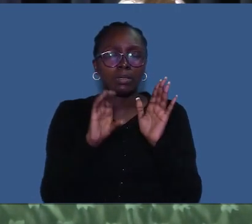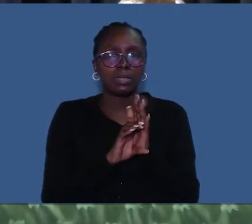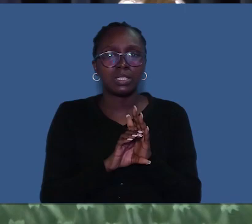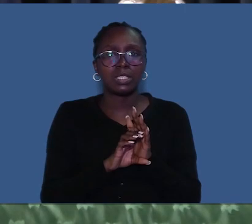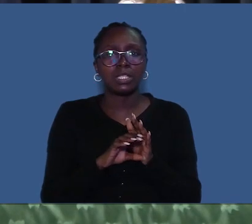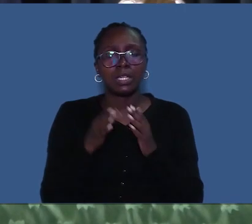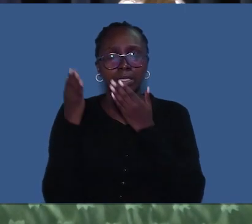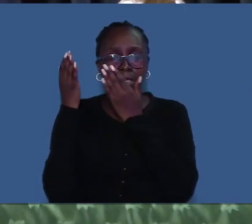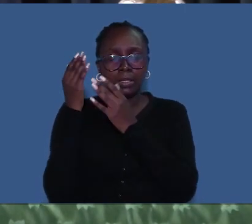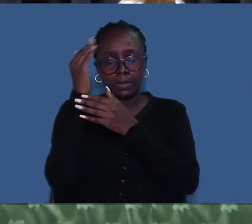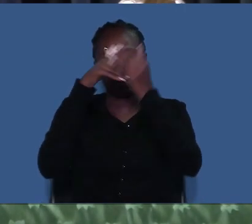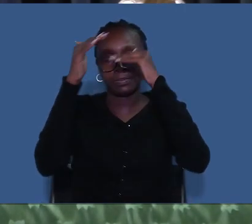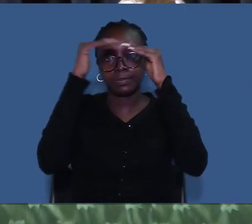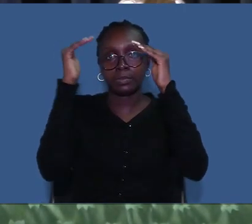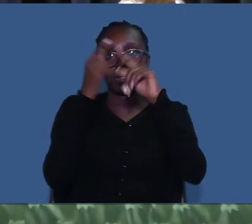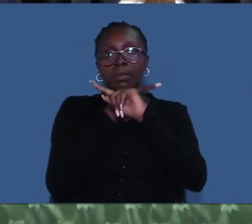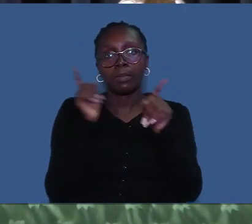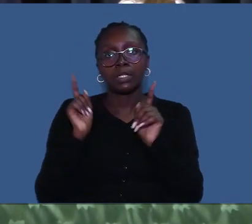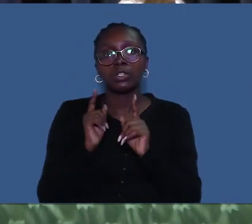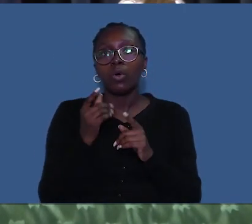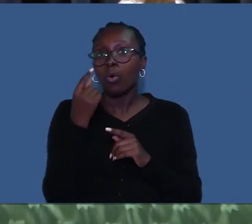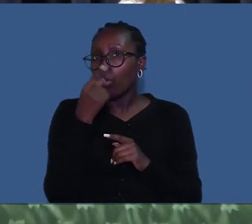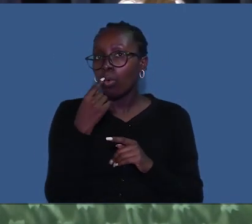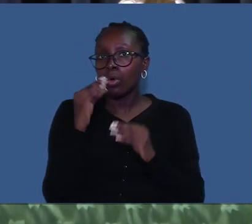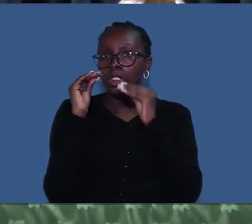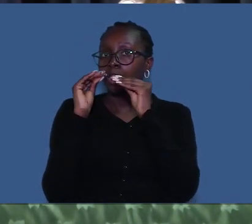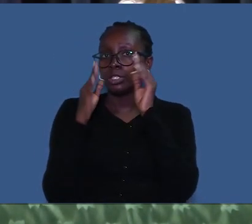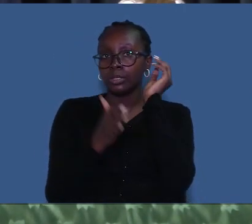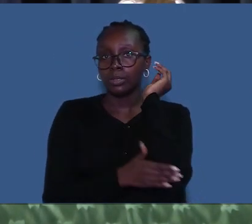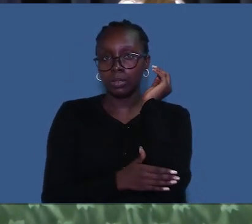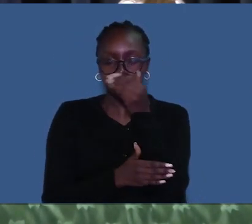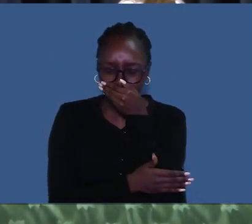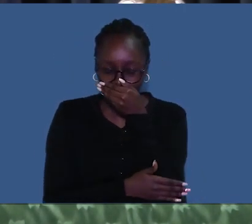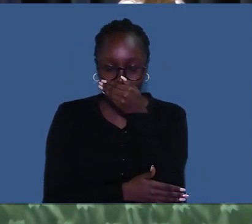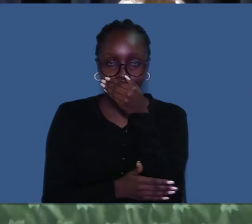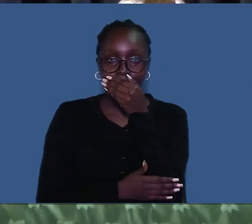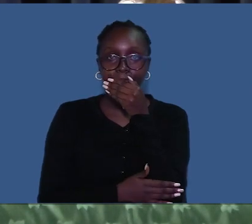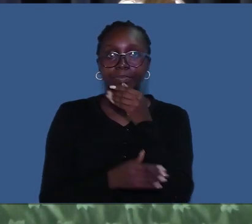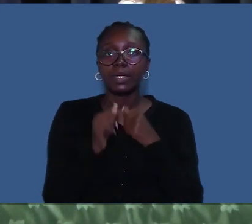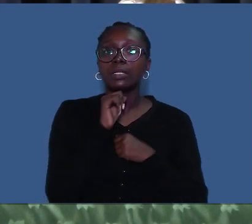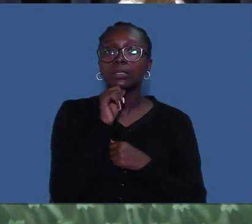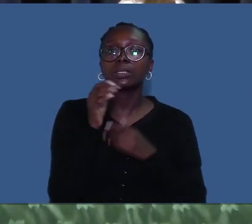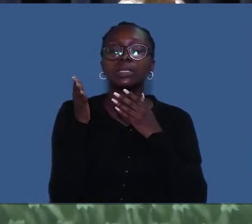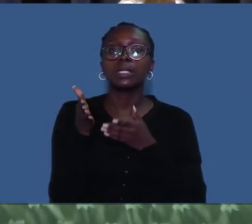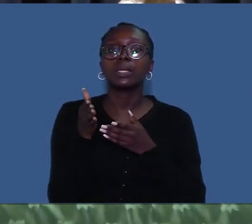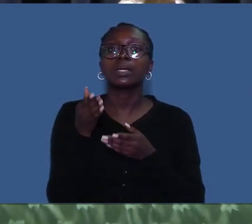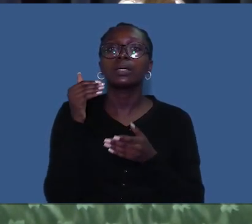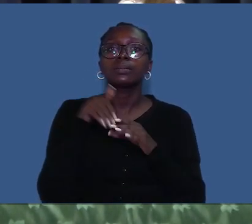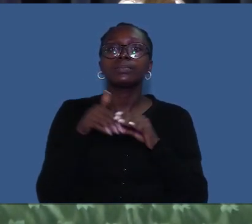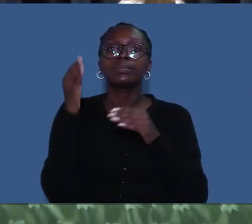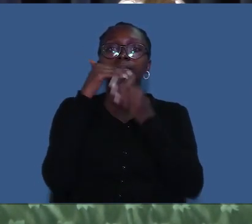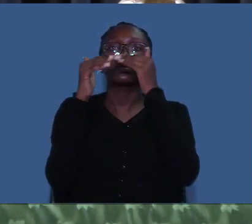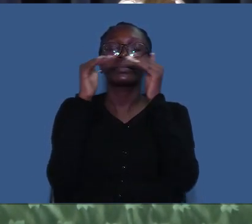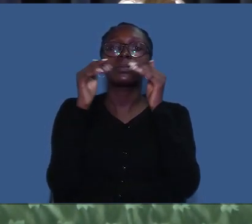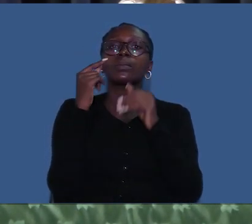heaven. But whoever practices and teaches these commandments will be called great in the kingdom of heaven. For I tell you that unless your